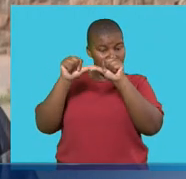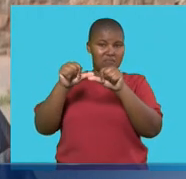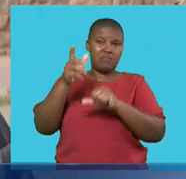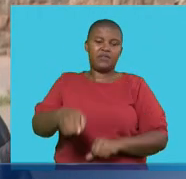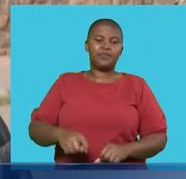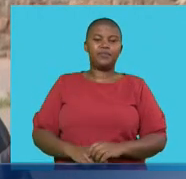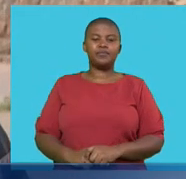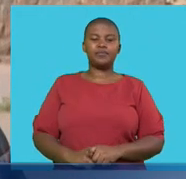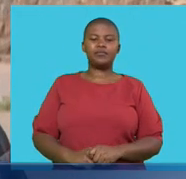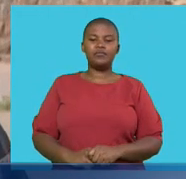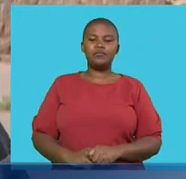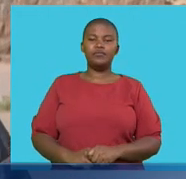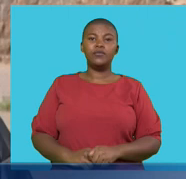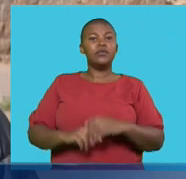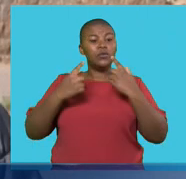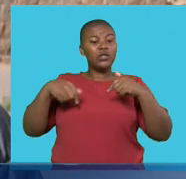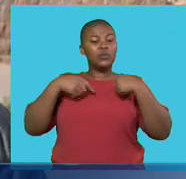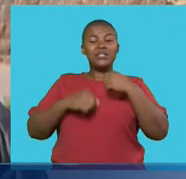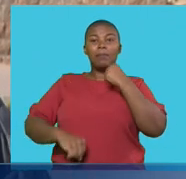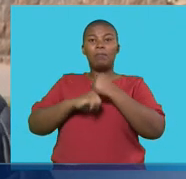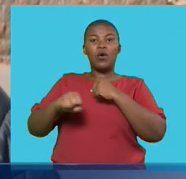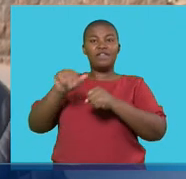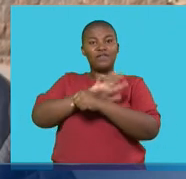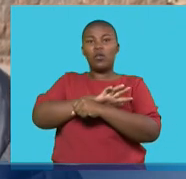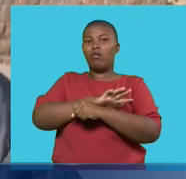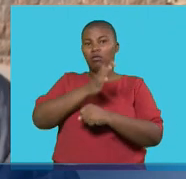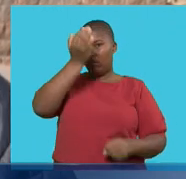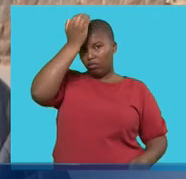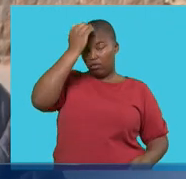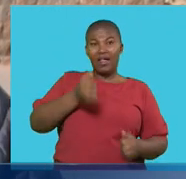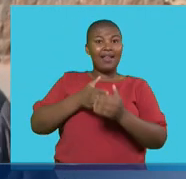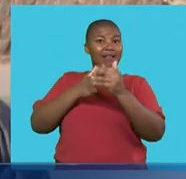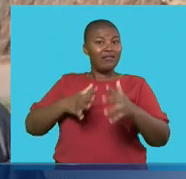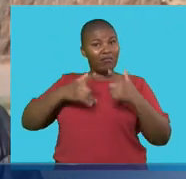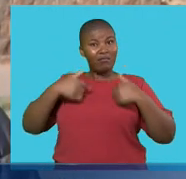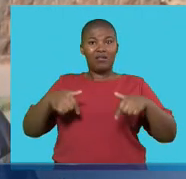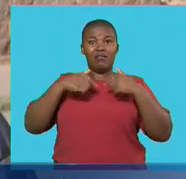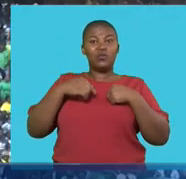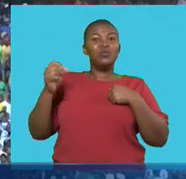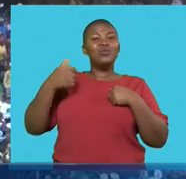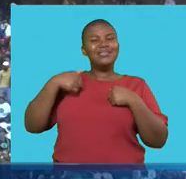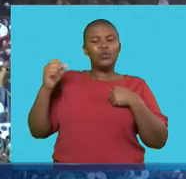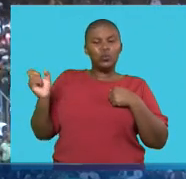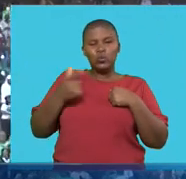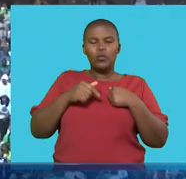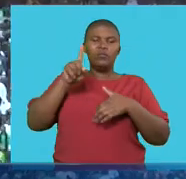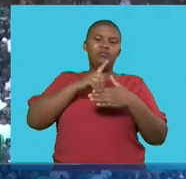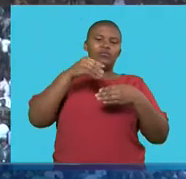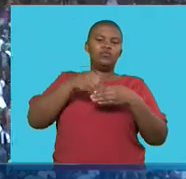behind uMsholozi ngayo yonke indlela. He's our leader. We all voting MK.